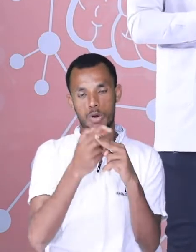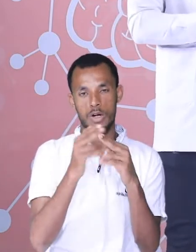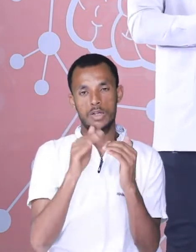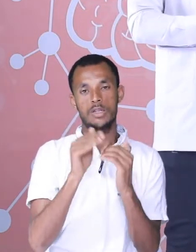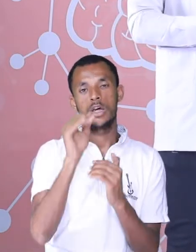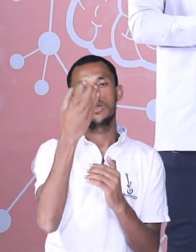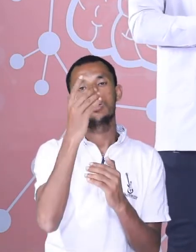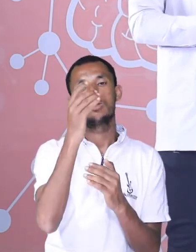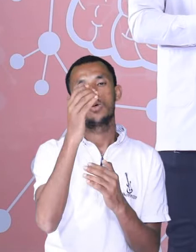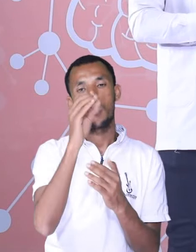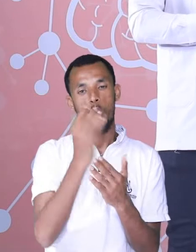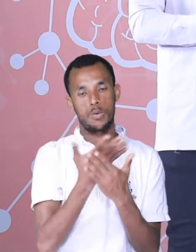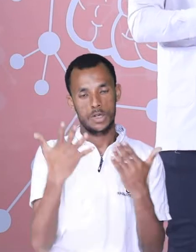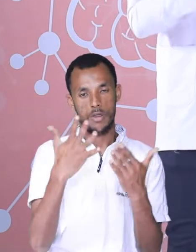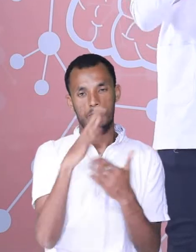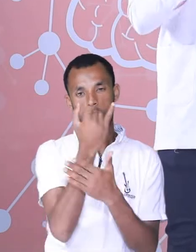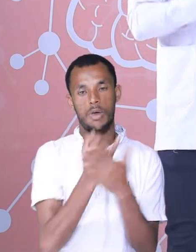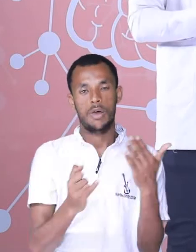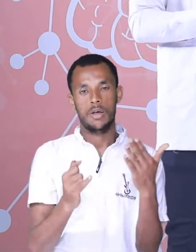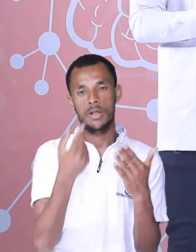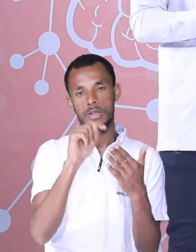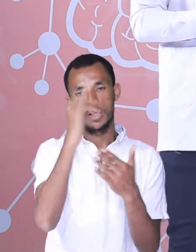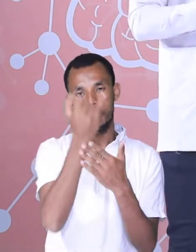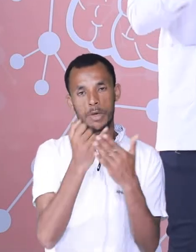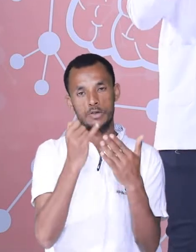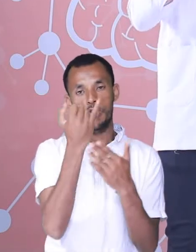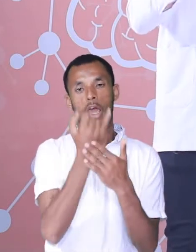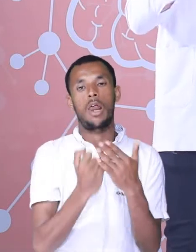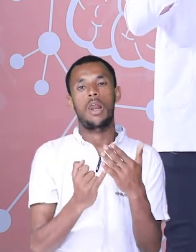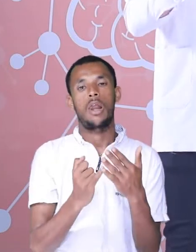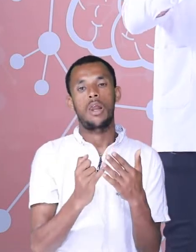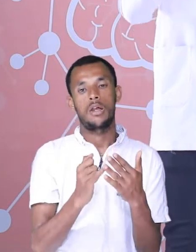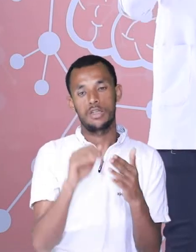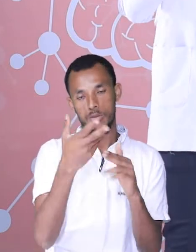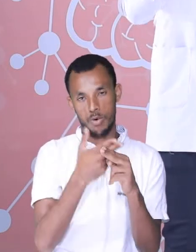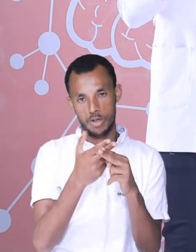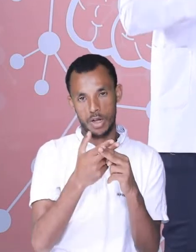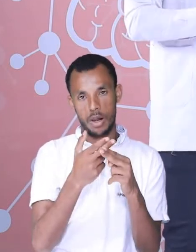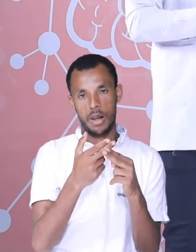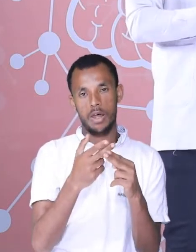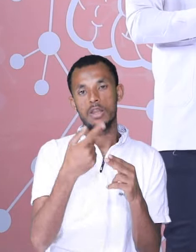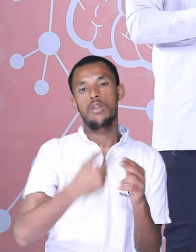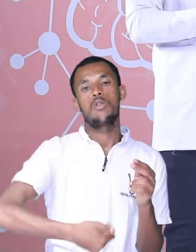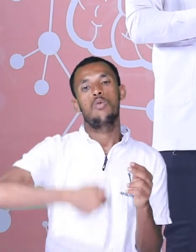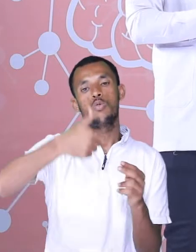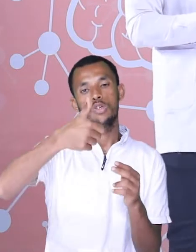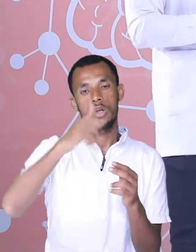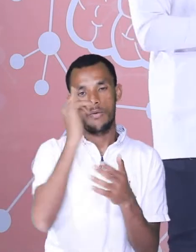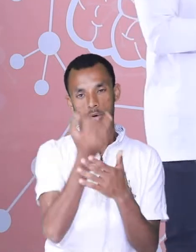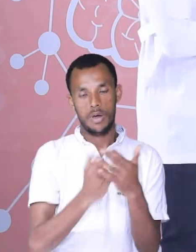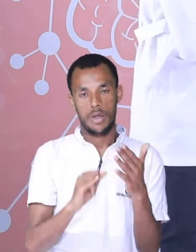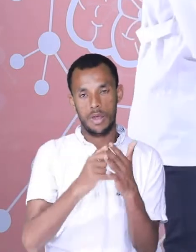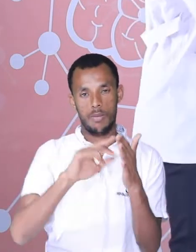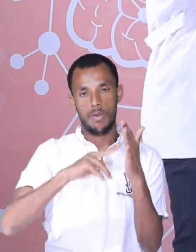the object figure. That means the image figure is smaller than the original figure.